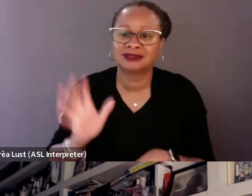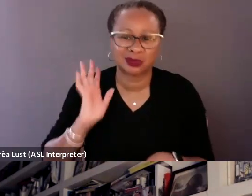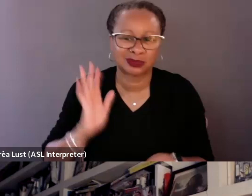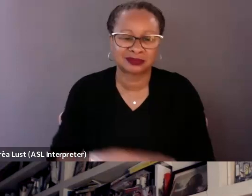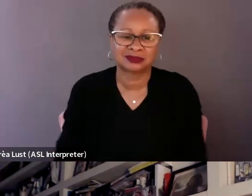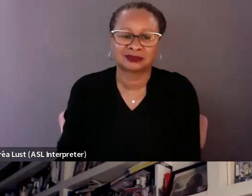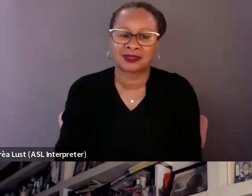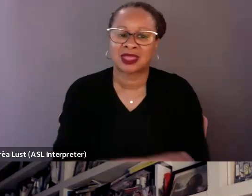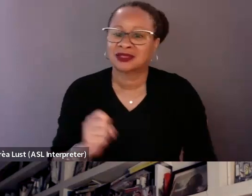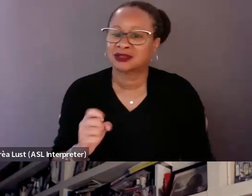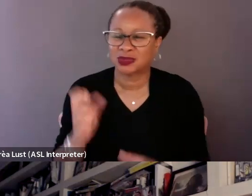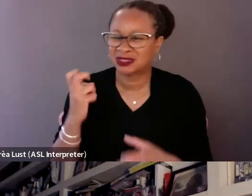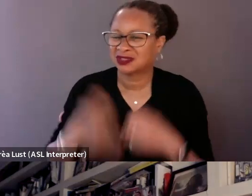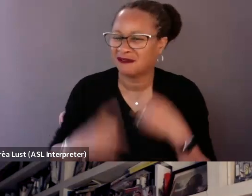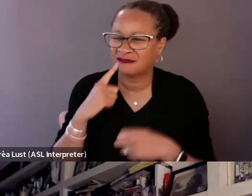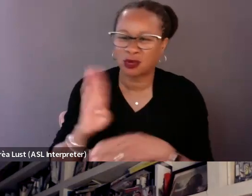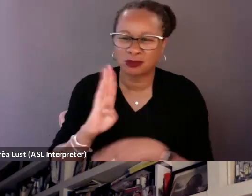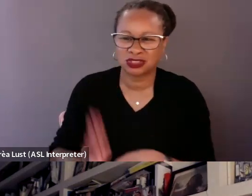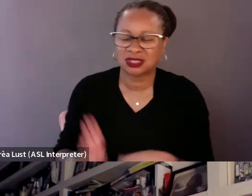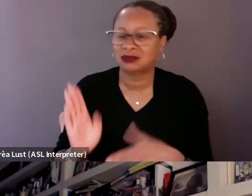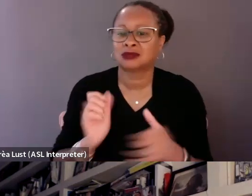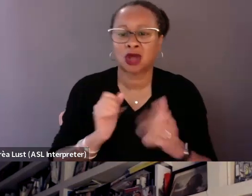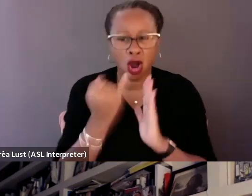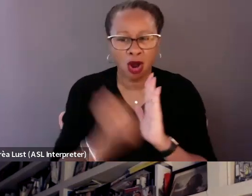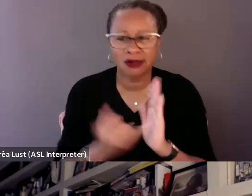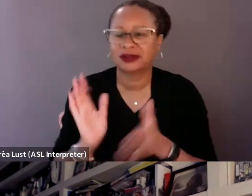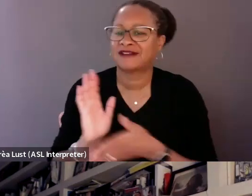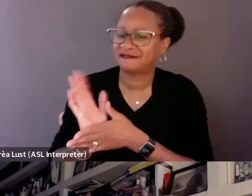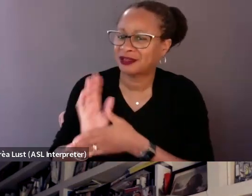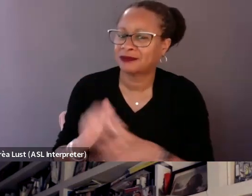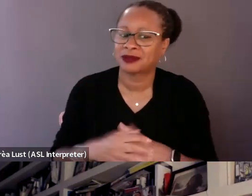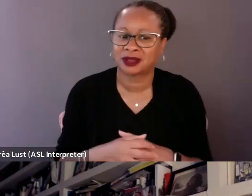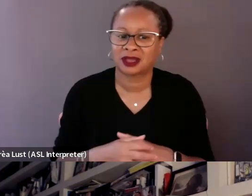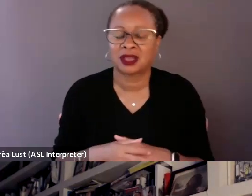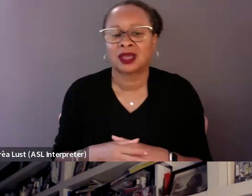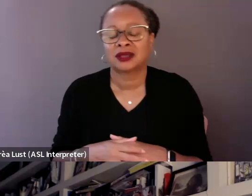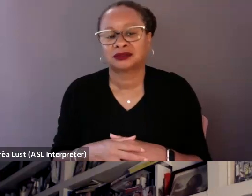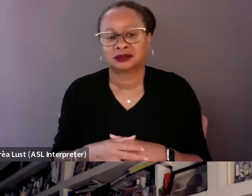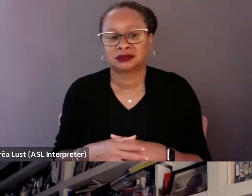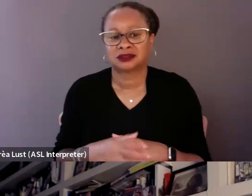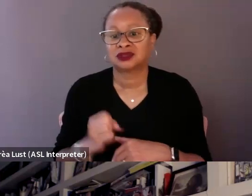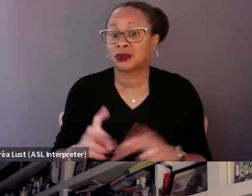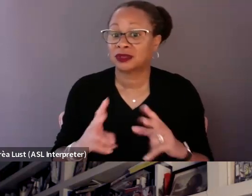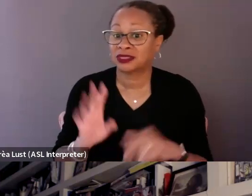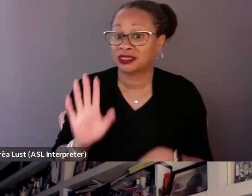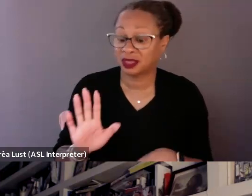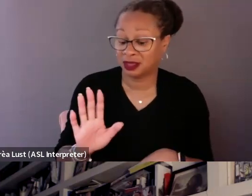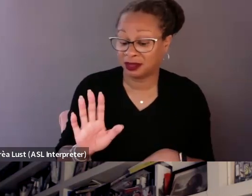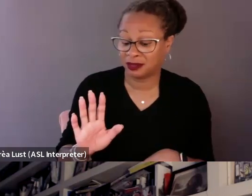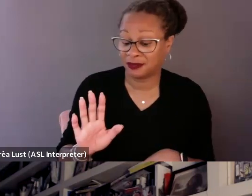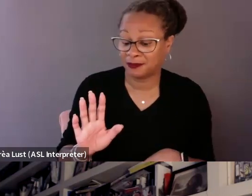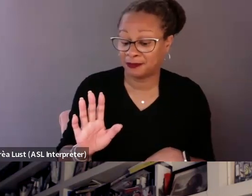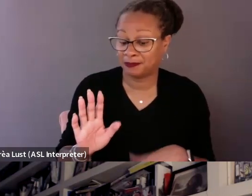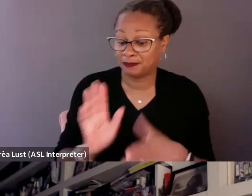it's a film, it's a movie, very, very carioca, very, very real, very